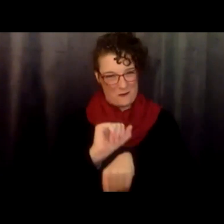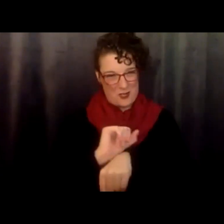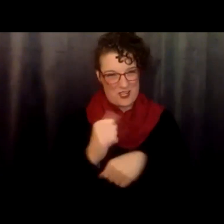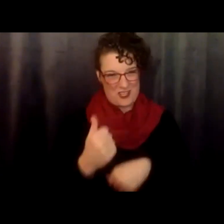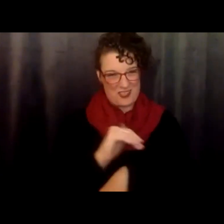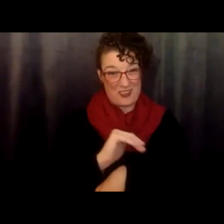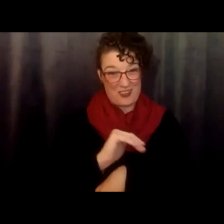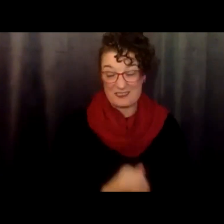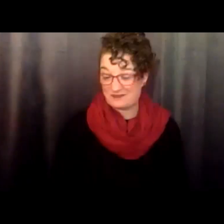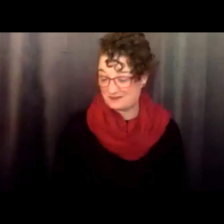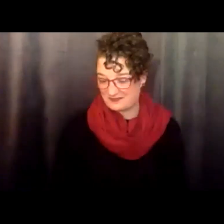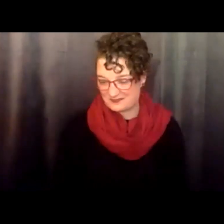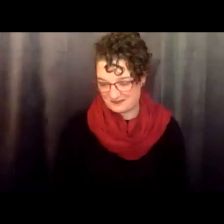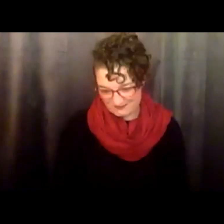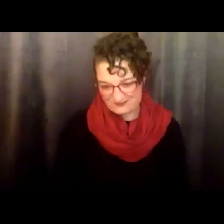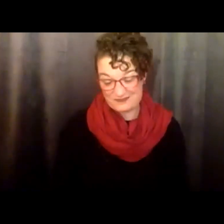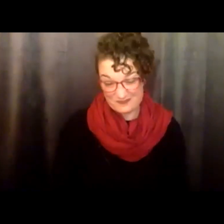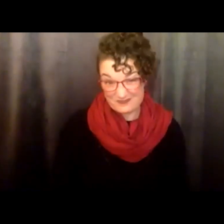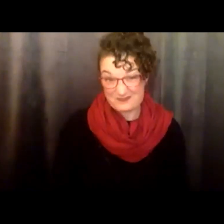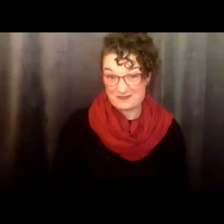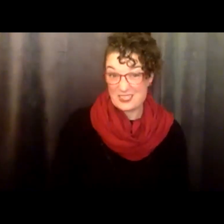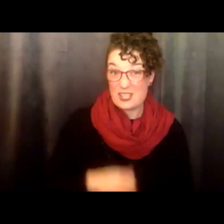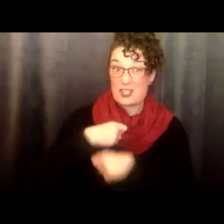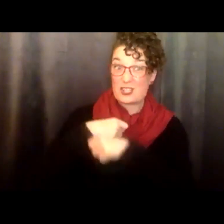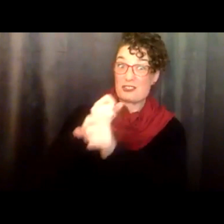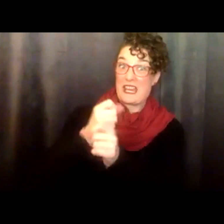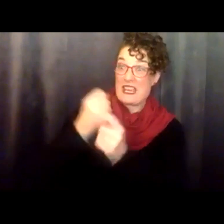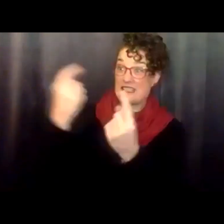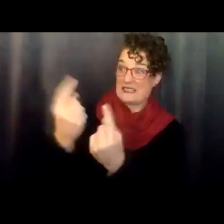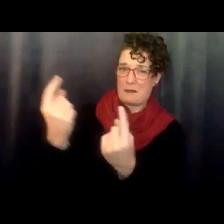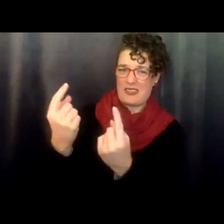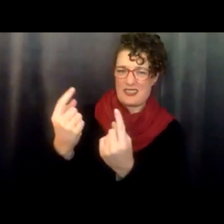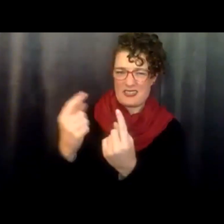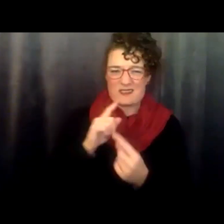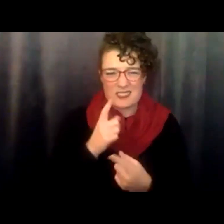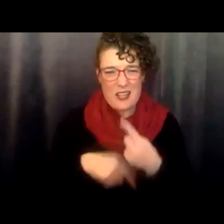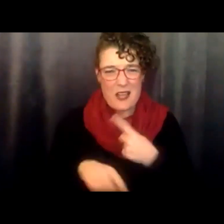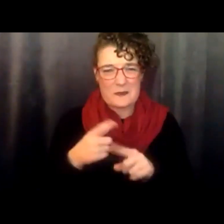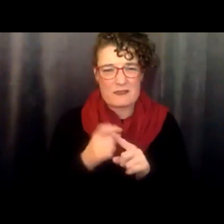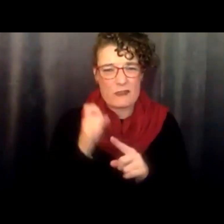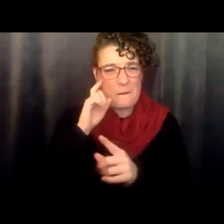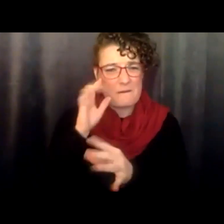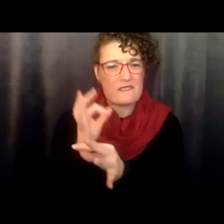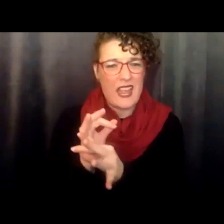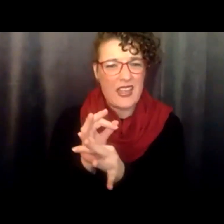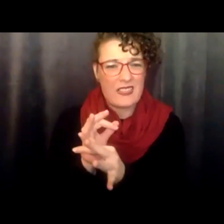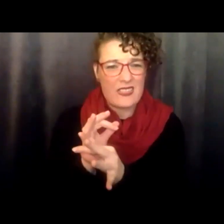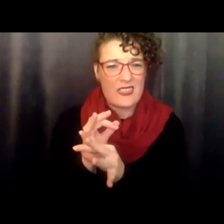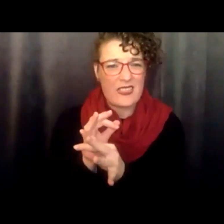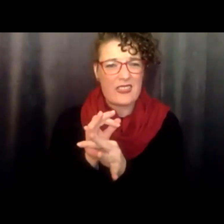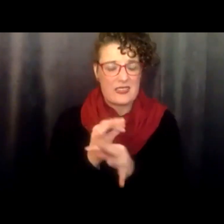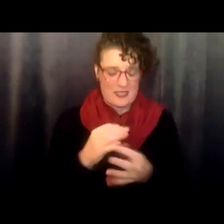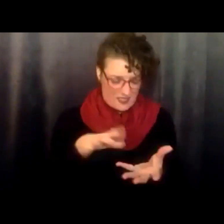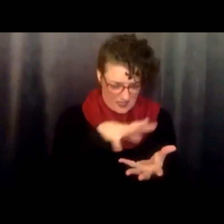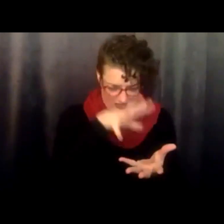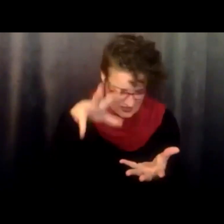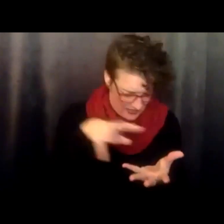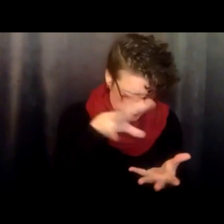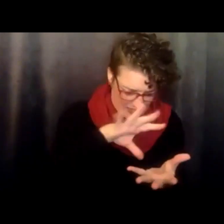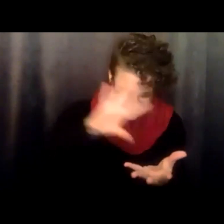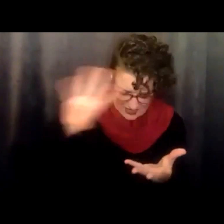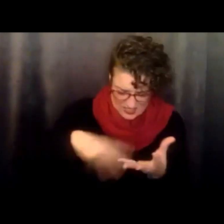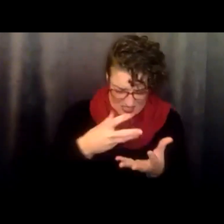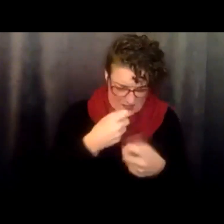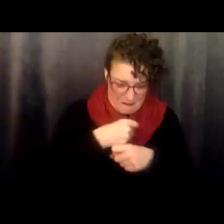Creation is always an act of faith. Wrestling something new from the universe requires faith and it